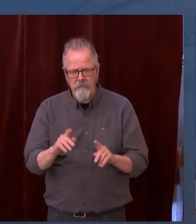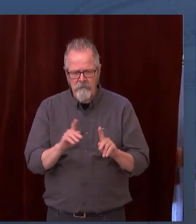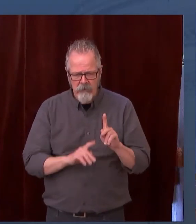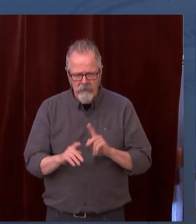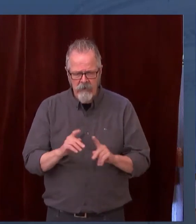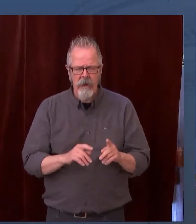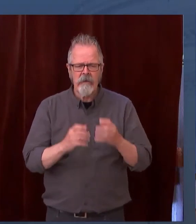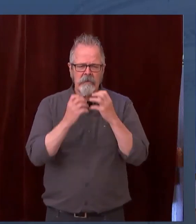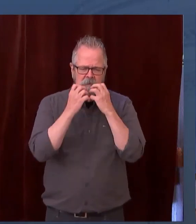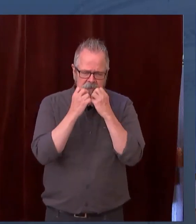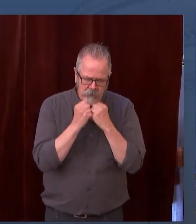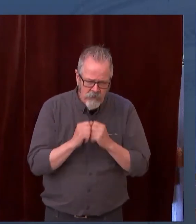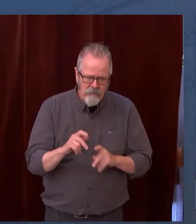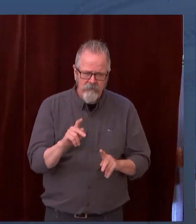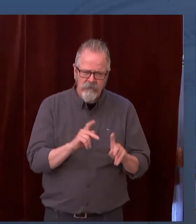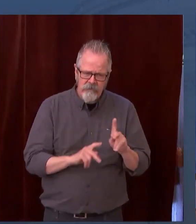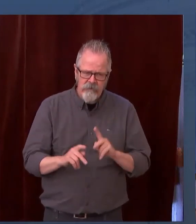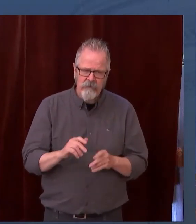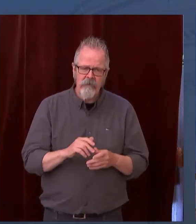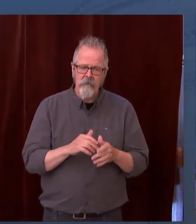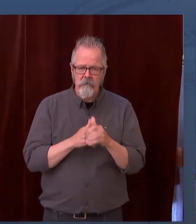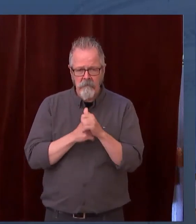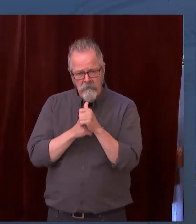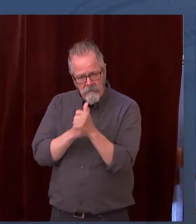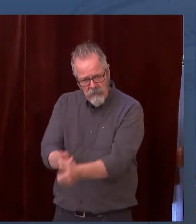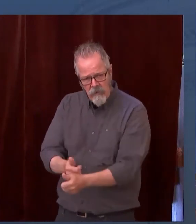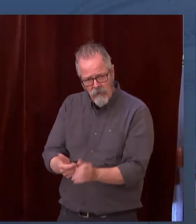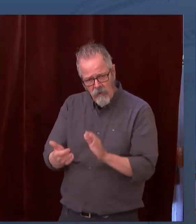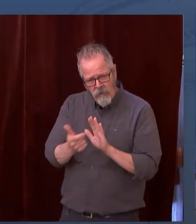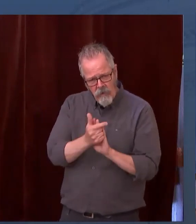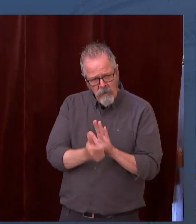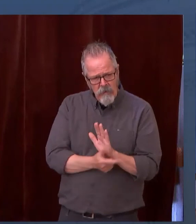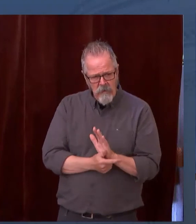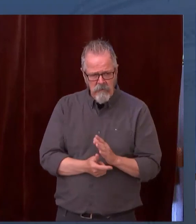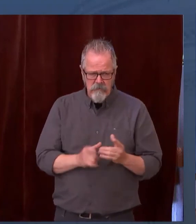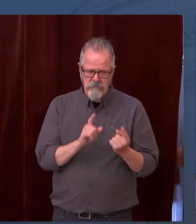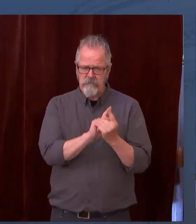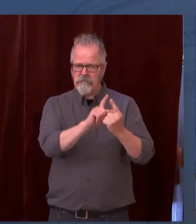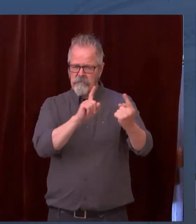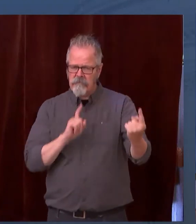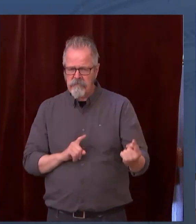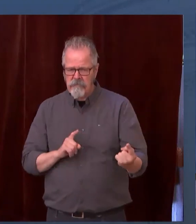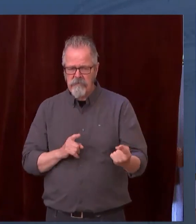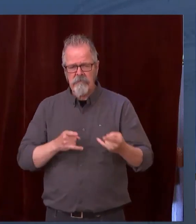distancing and wear a mask. And it's all not all that complicated.